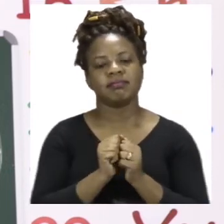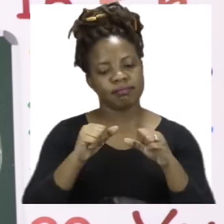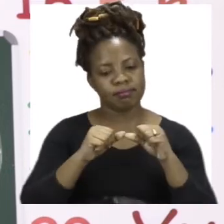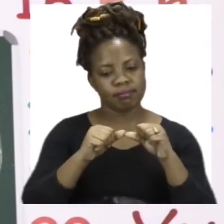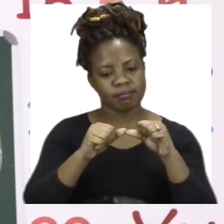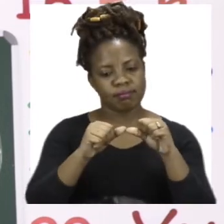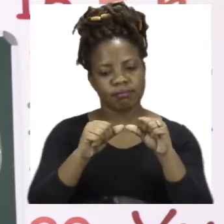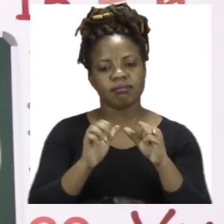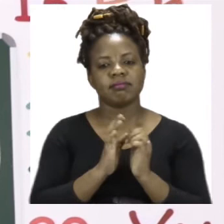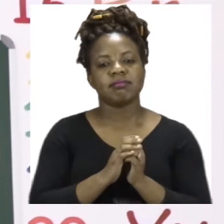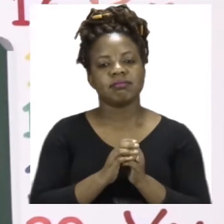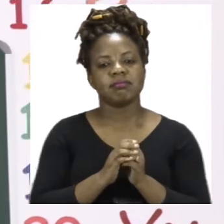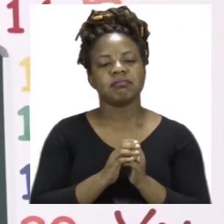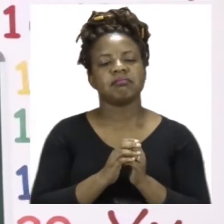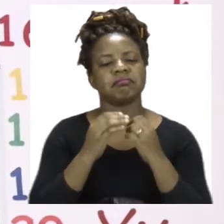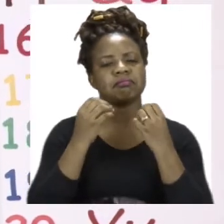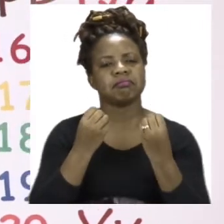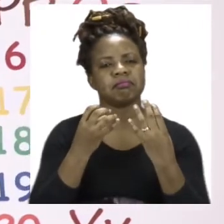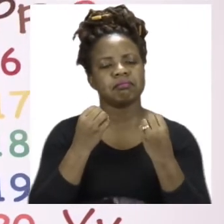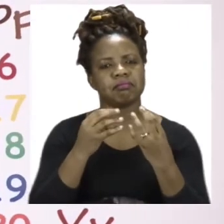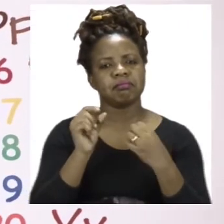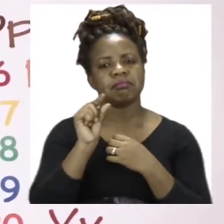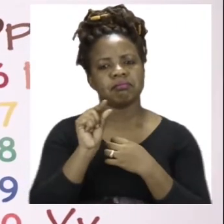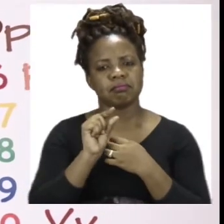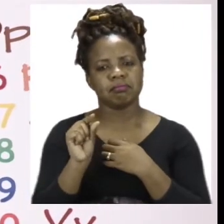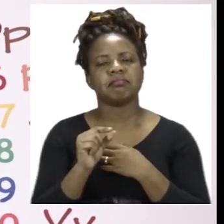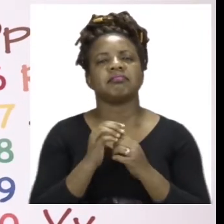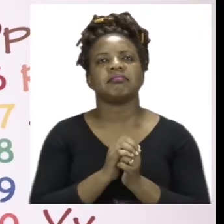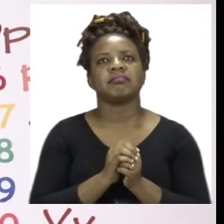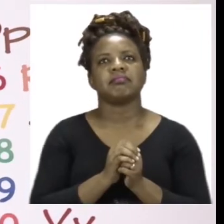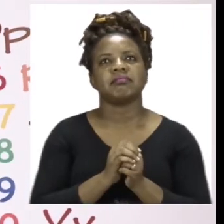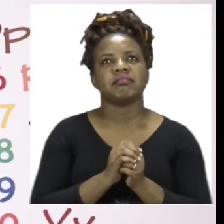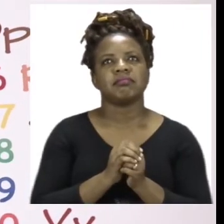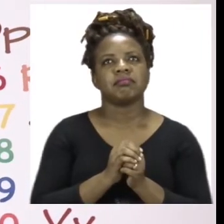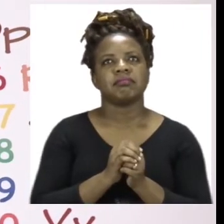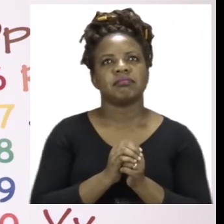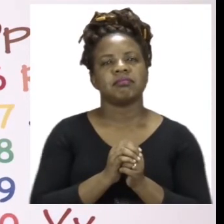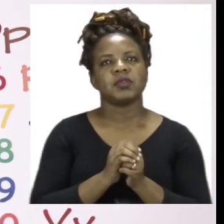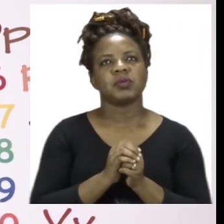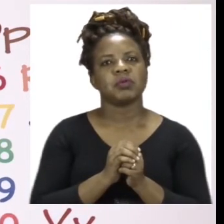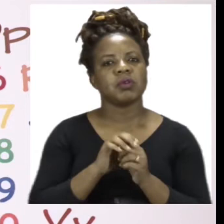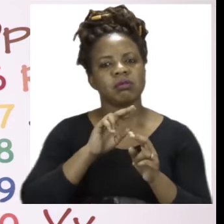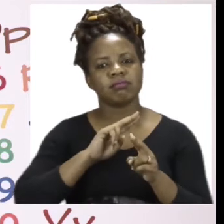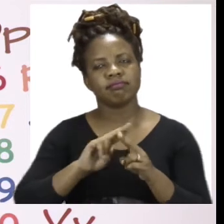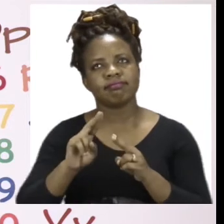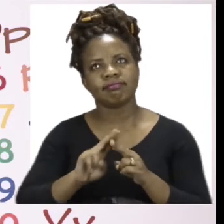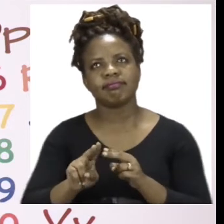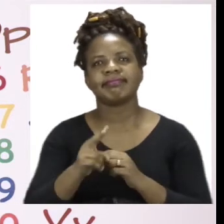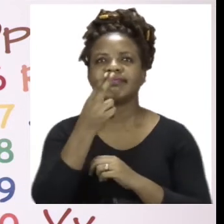I know you know many, many words. Take your time with both exercises. Don't rush